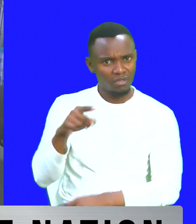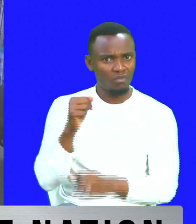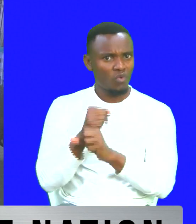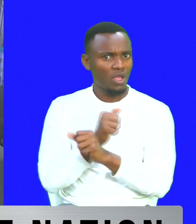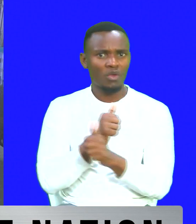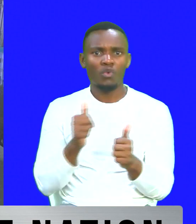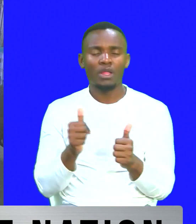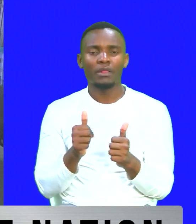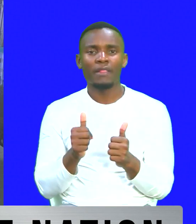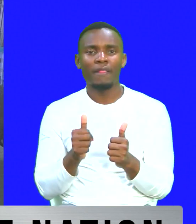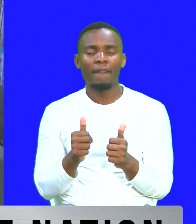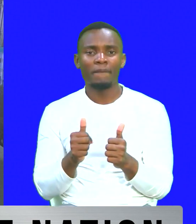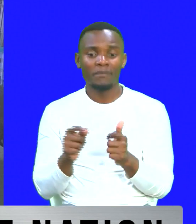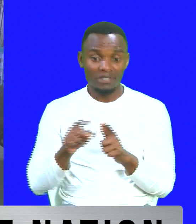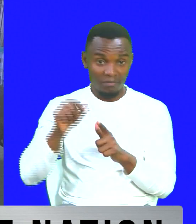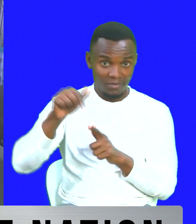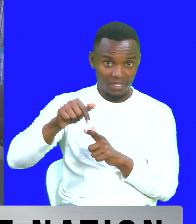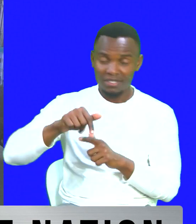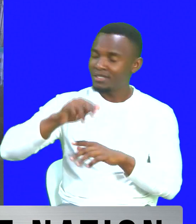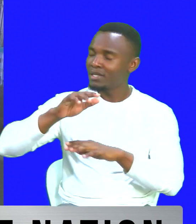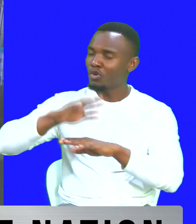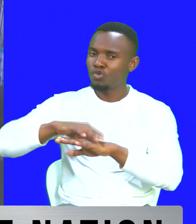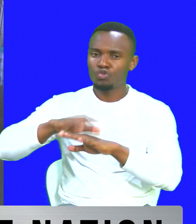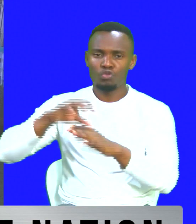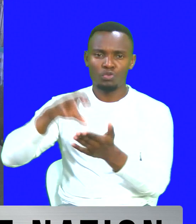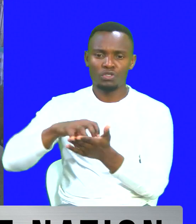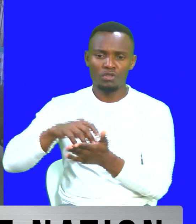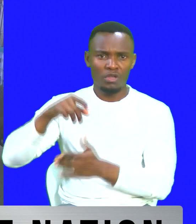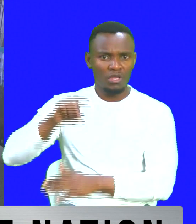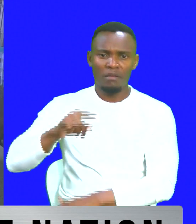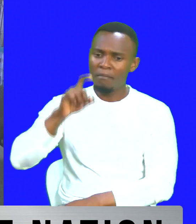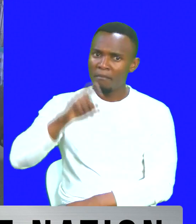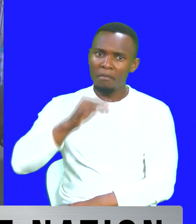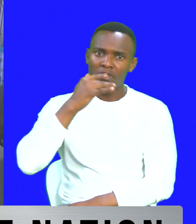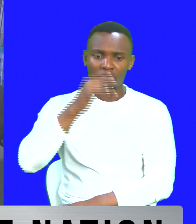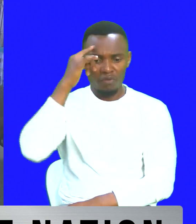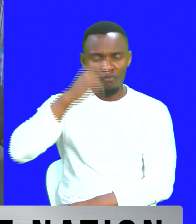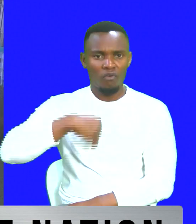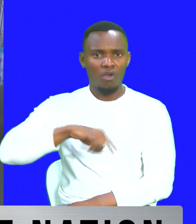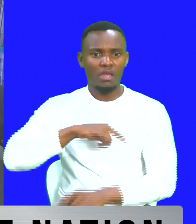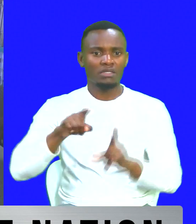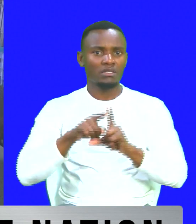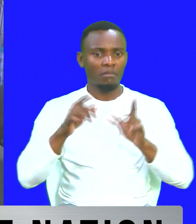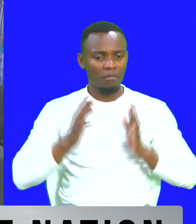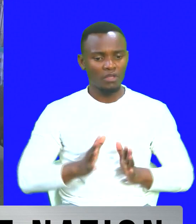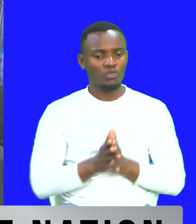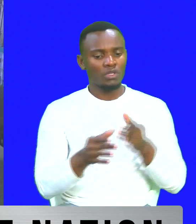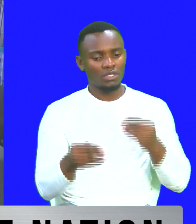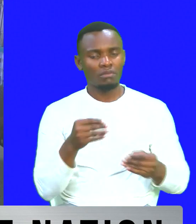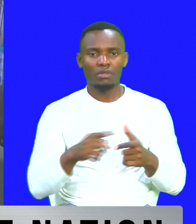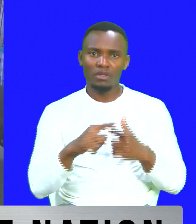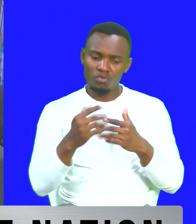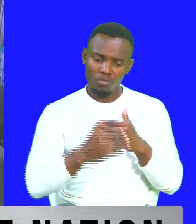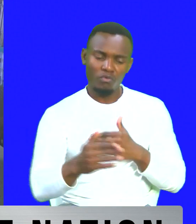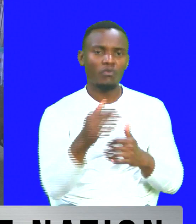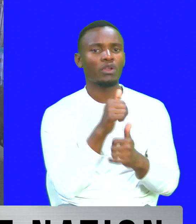Right. And this one is a good one. Let him speak for us and also for the PWD. And we move forward.